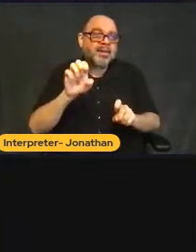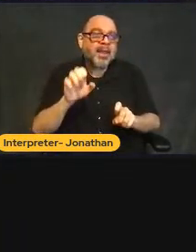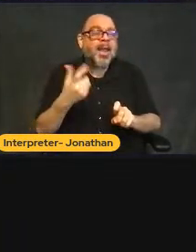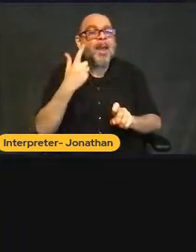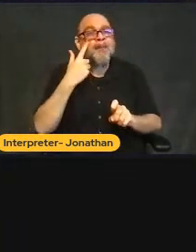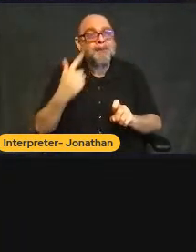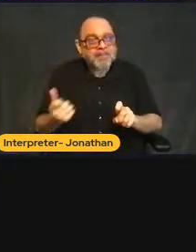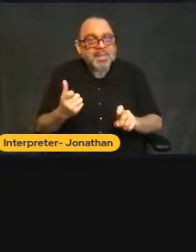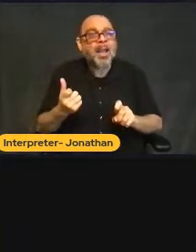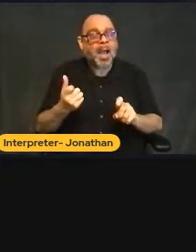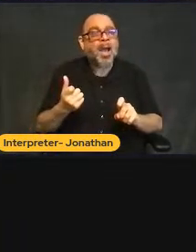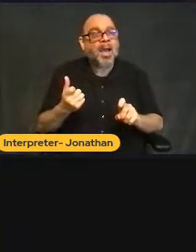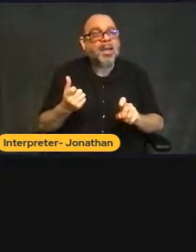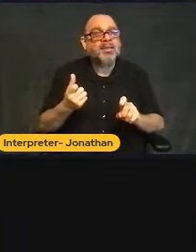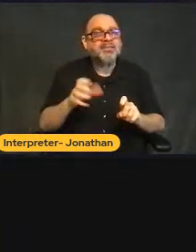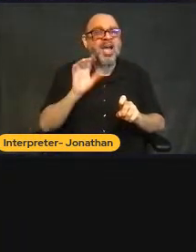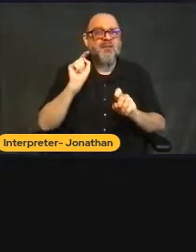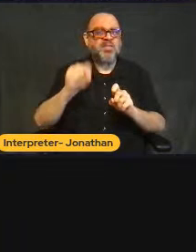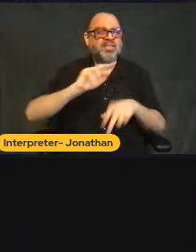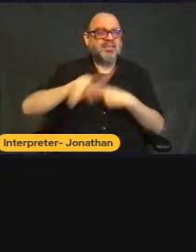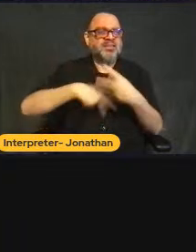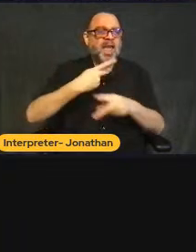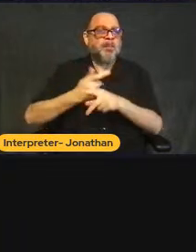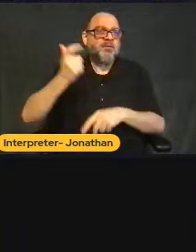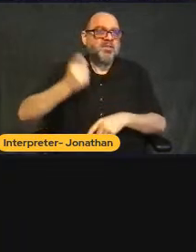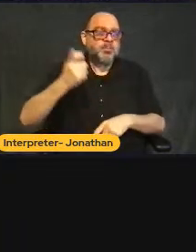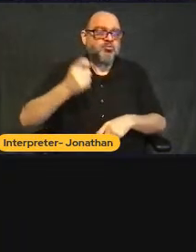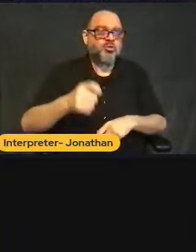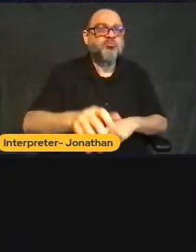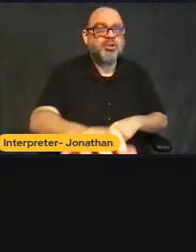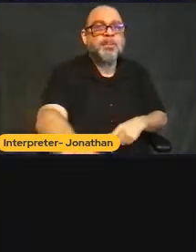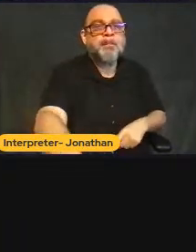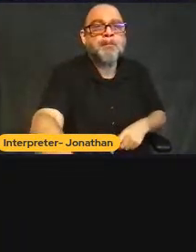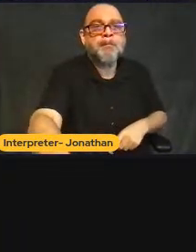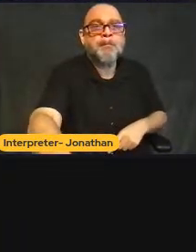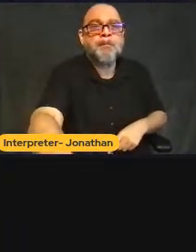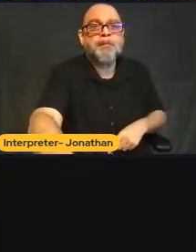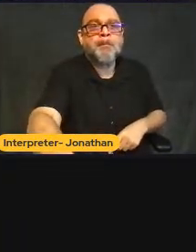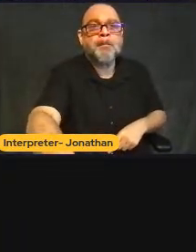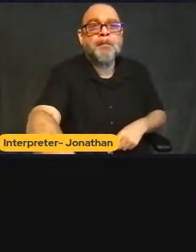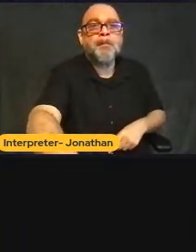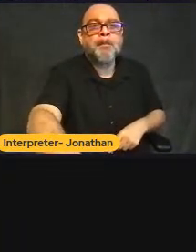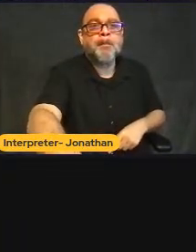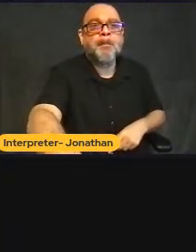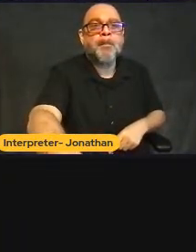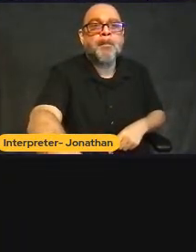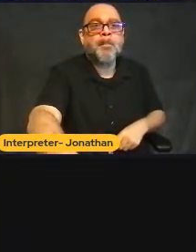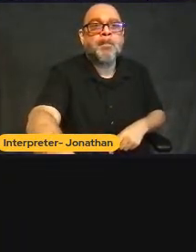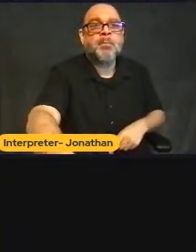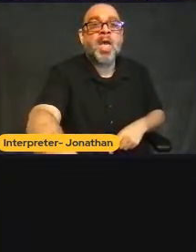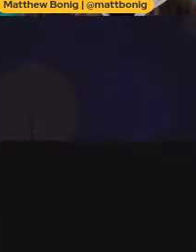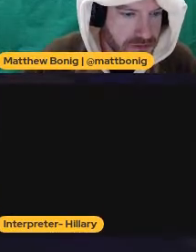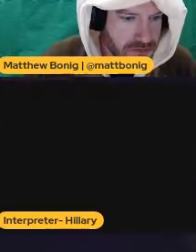capability through GraphQL subscriptions. And I also needed a database to store those data.